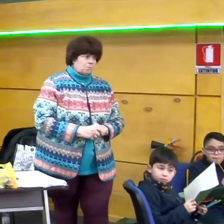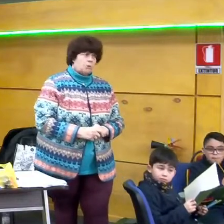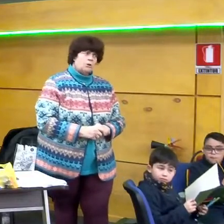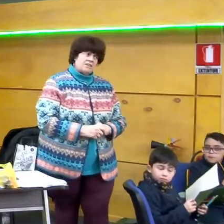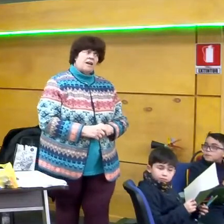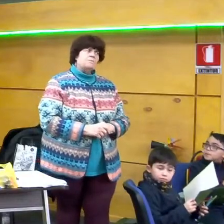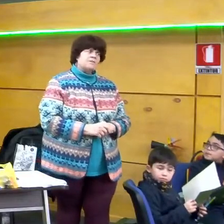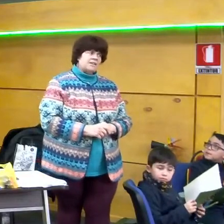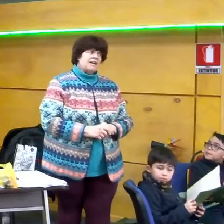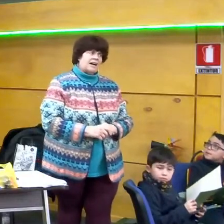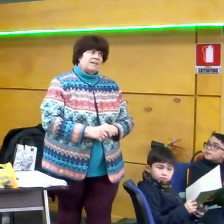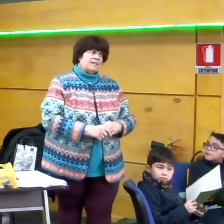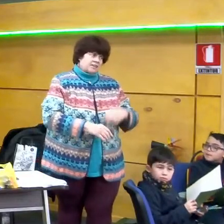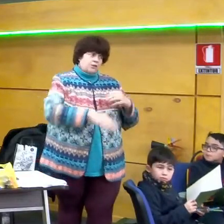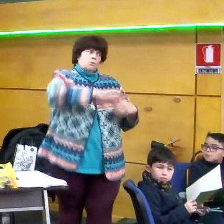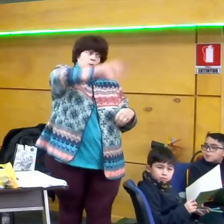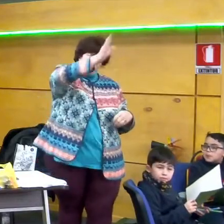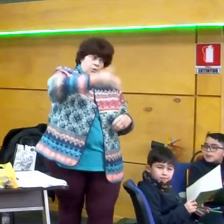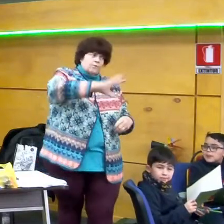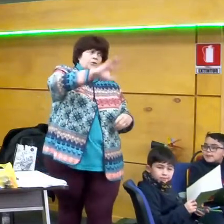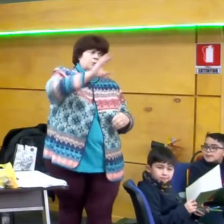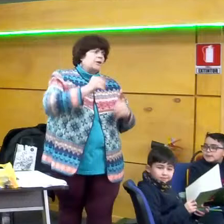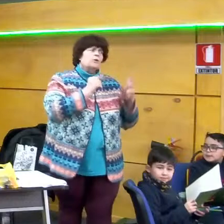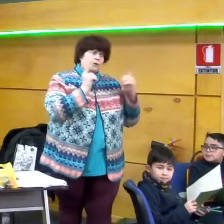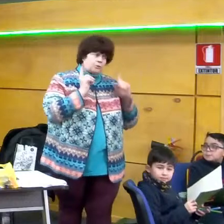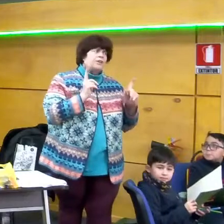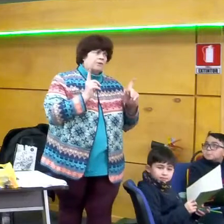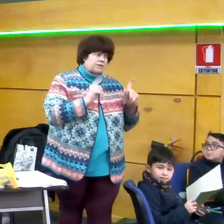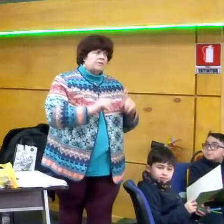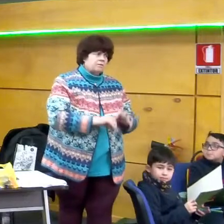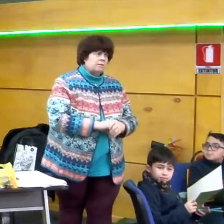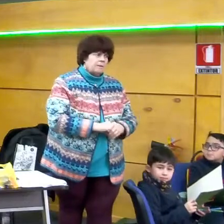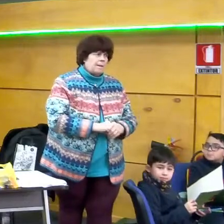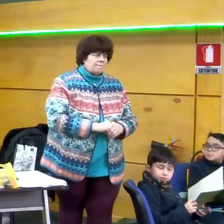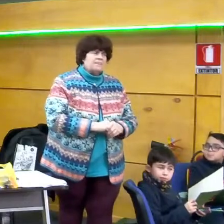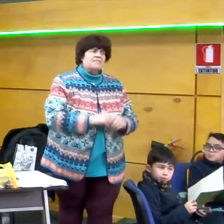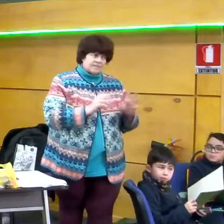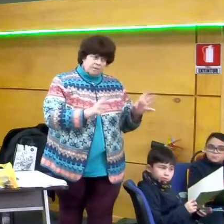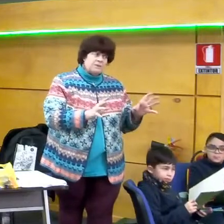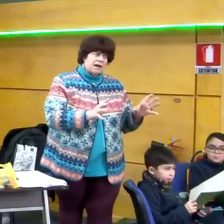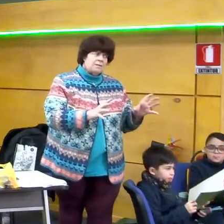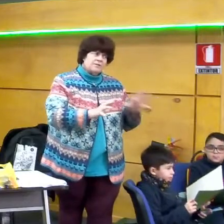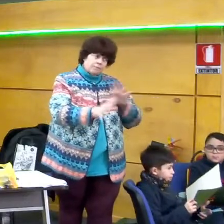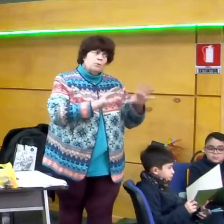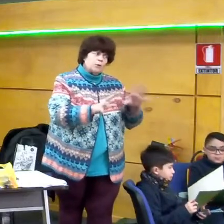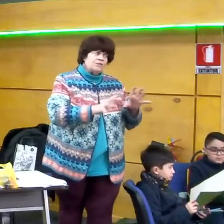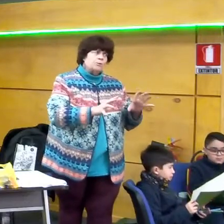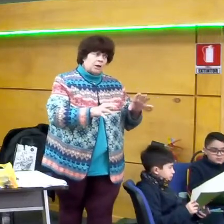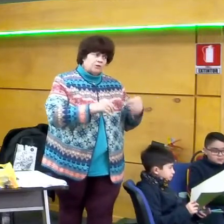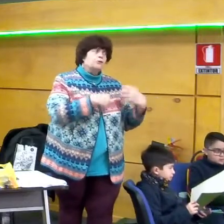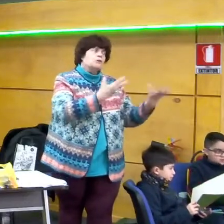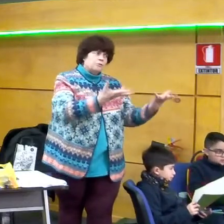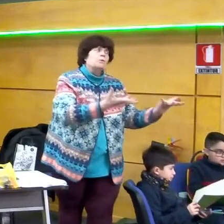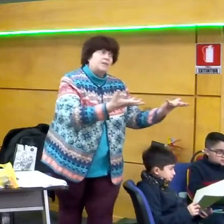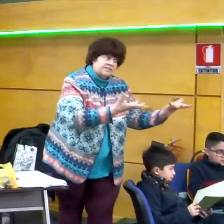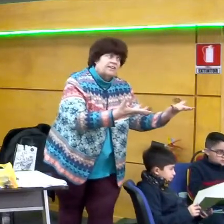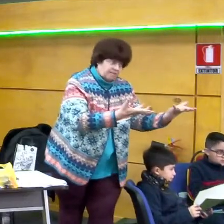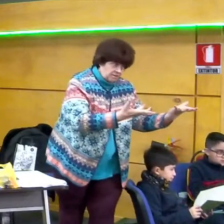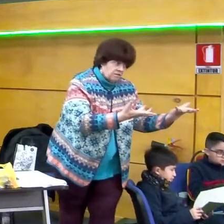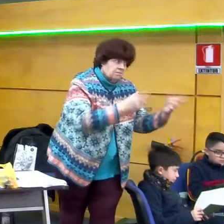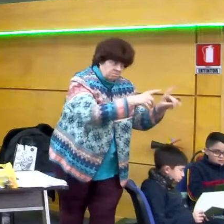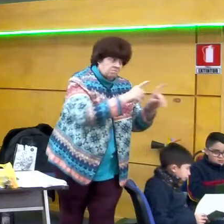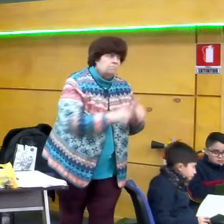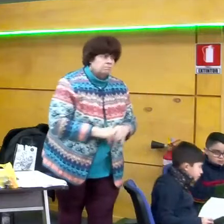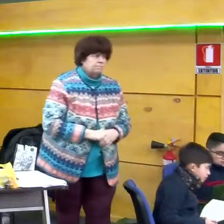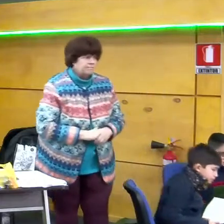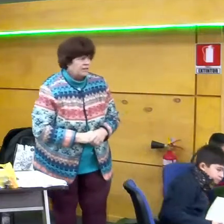two. More times than not, you don't want to overdo it or you don't hear it. But sometimes, every once in a while, you could throw in a